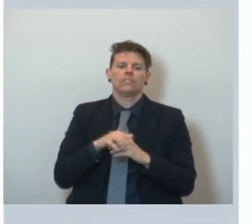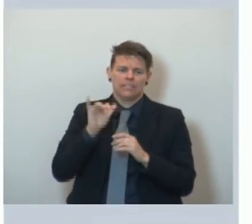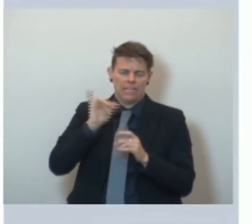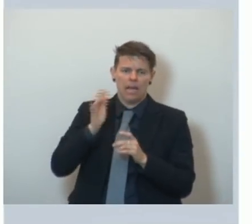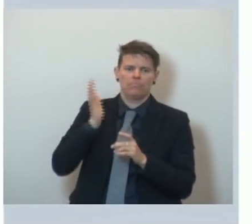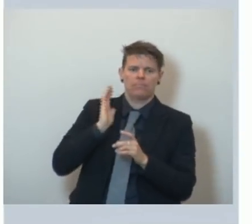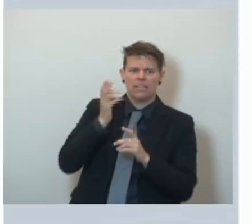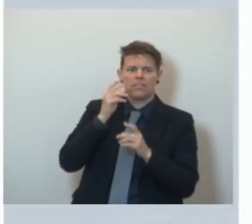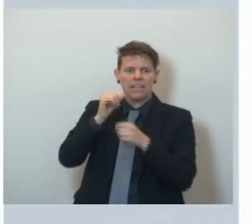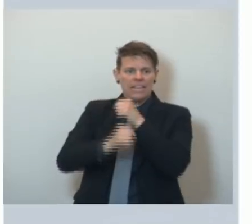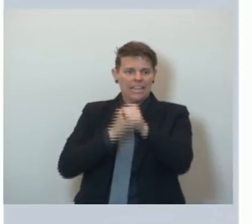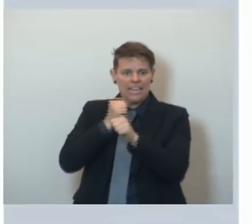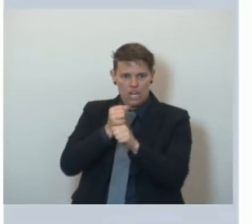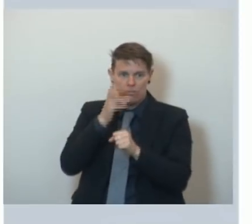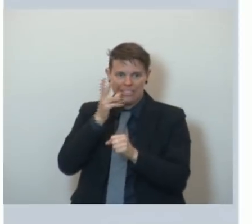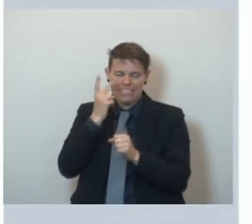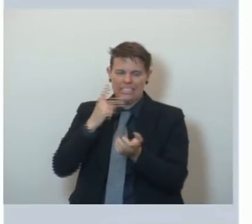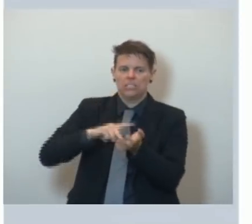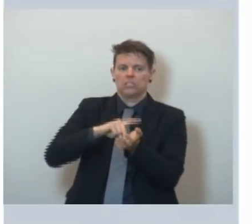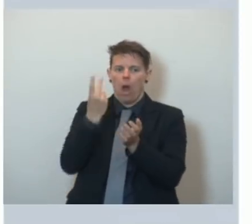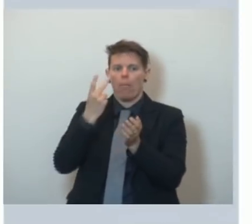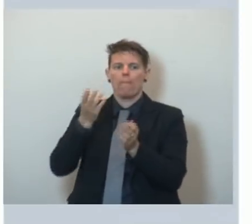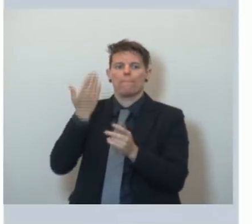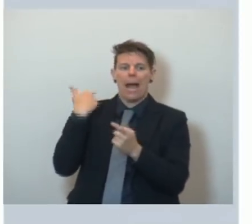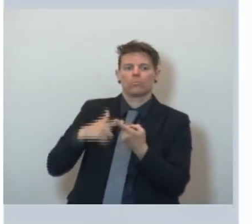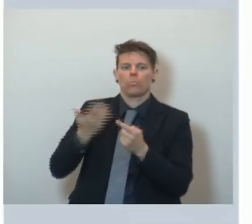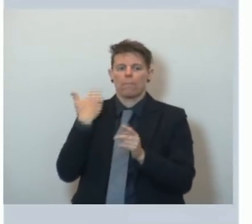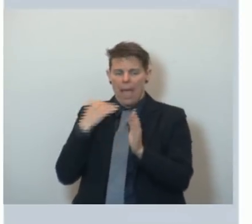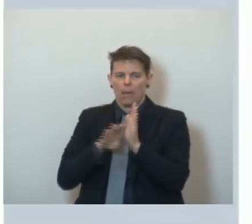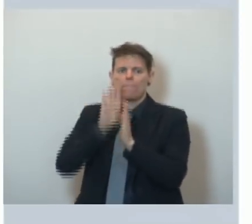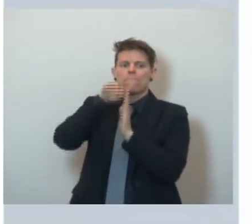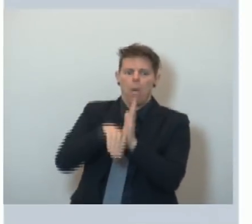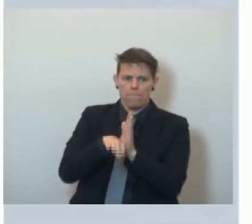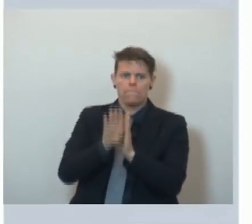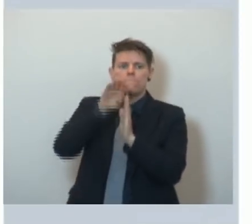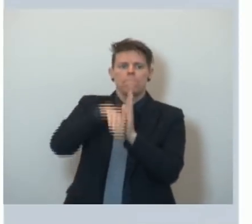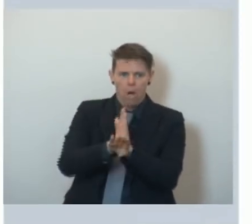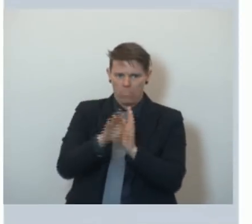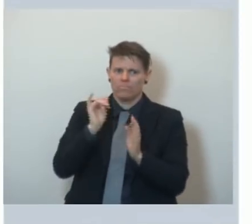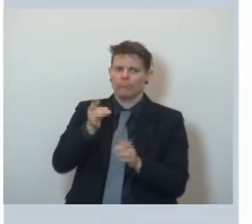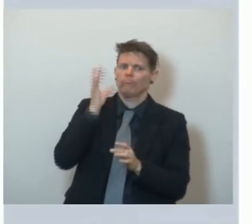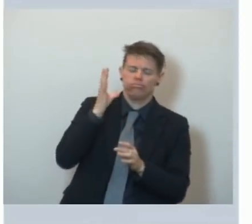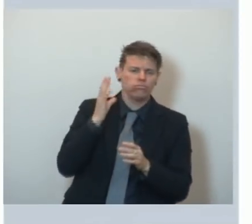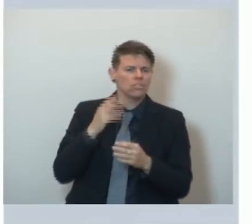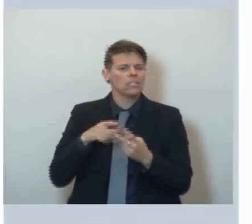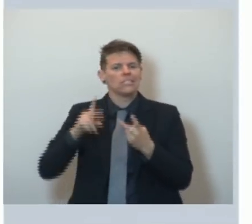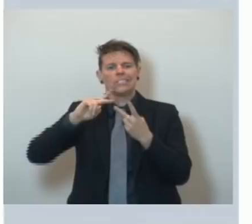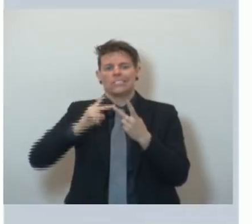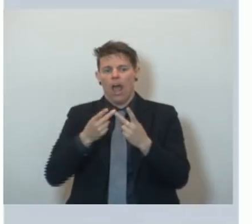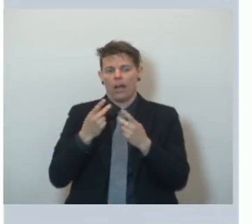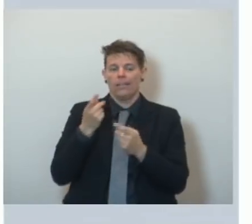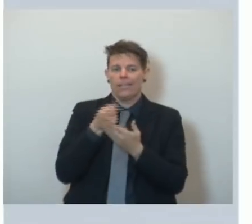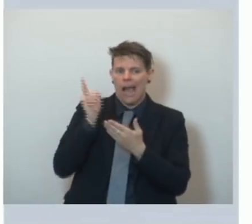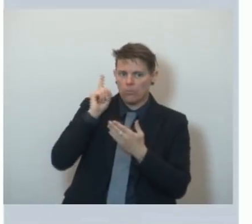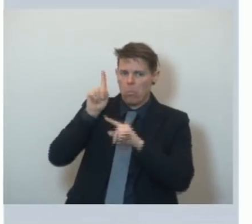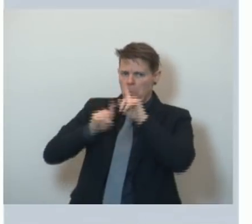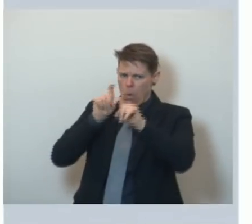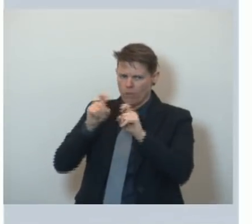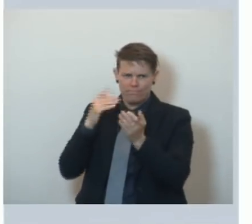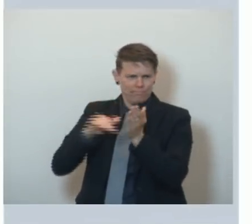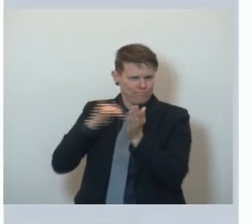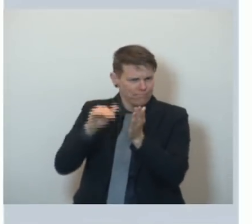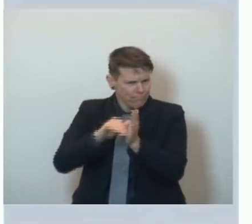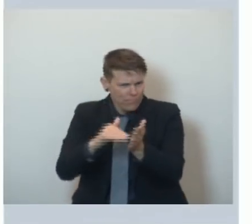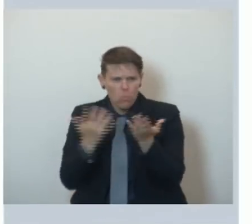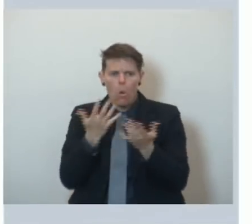We don't want that. I think the second most popular question I've been getting this past week is, what about antibody tests? It's